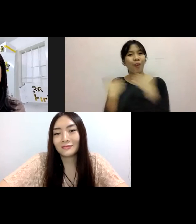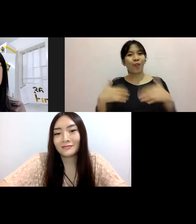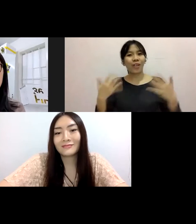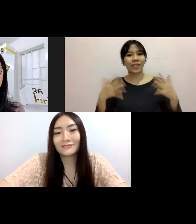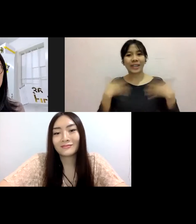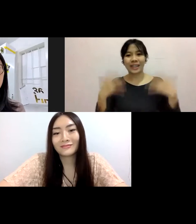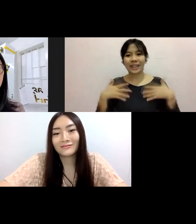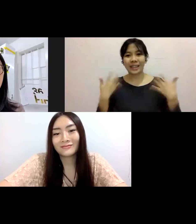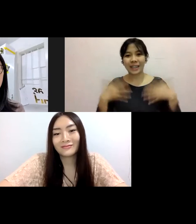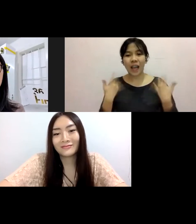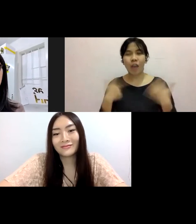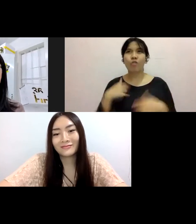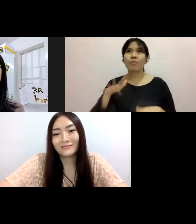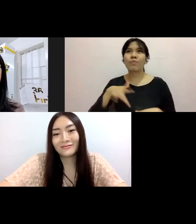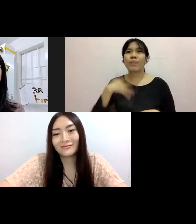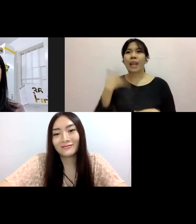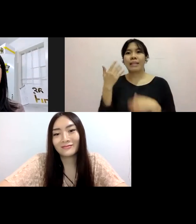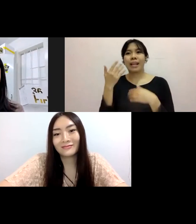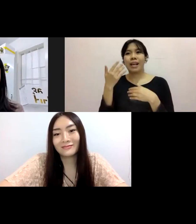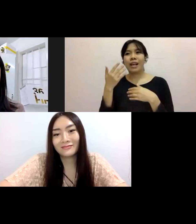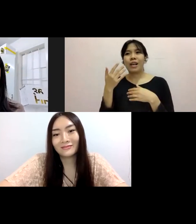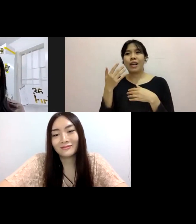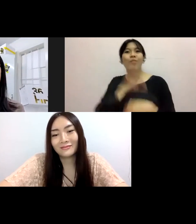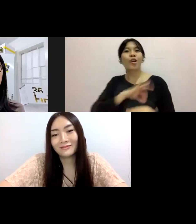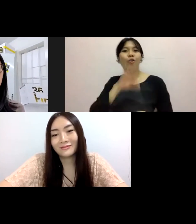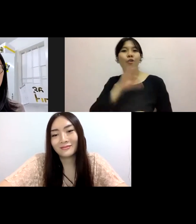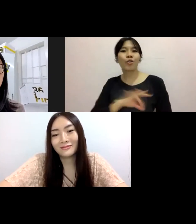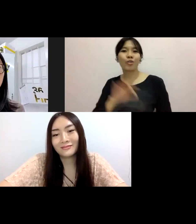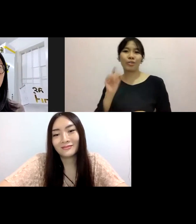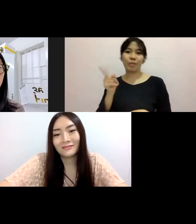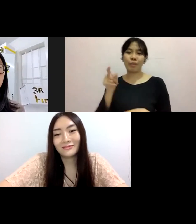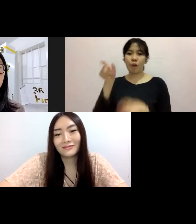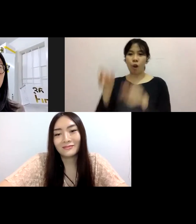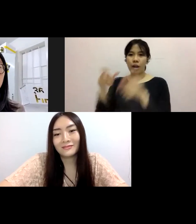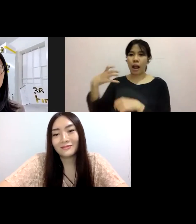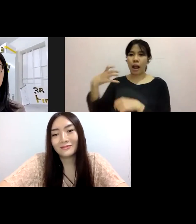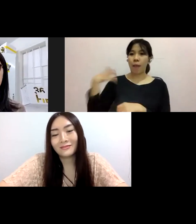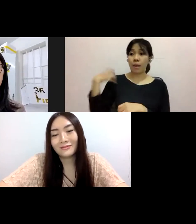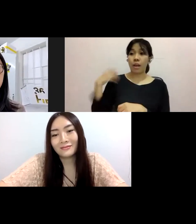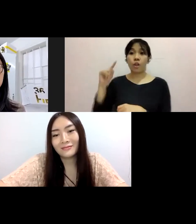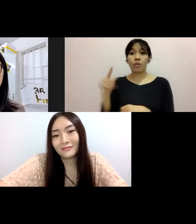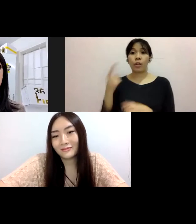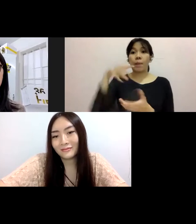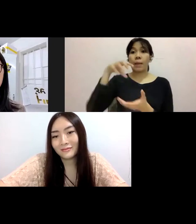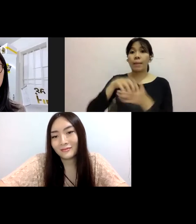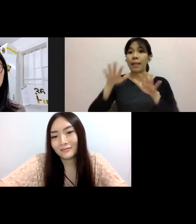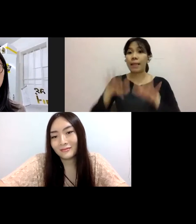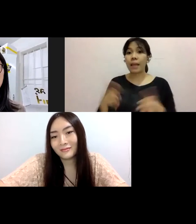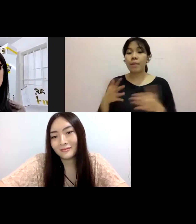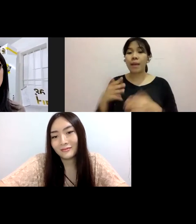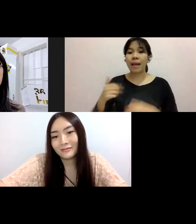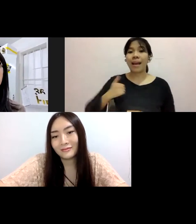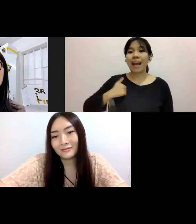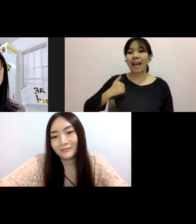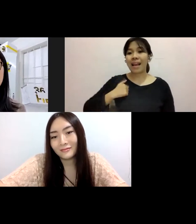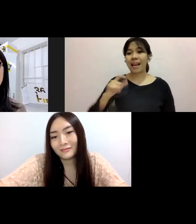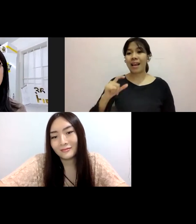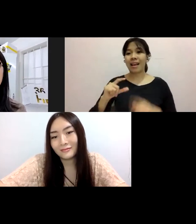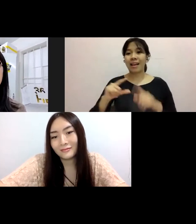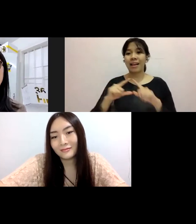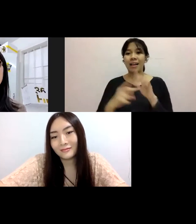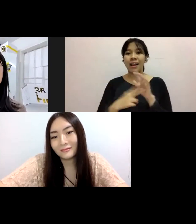United States, but also in Canada. A lot of wonderful